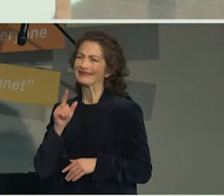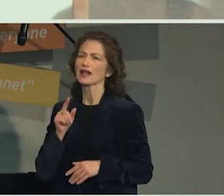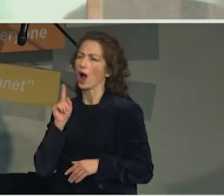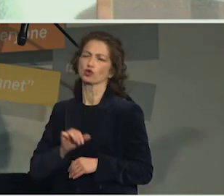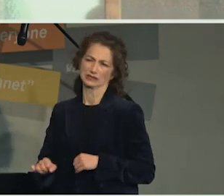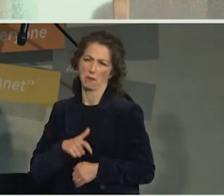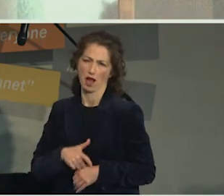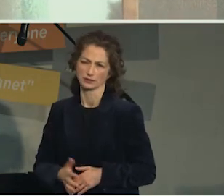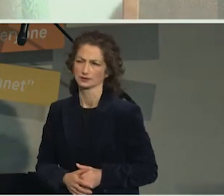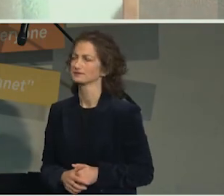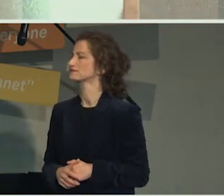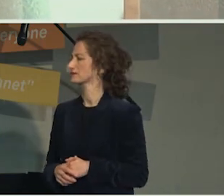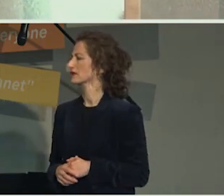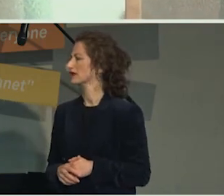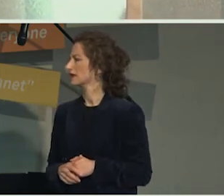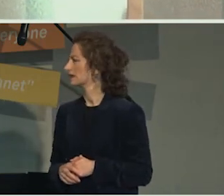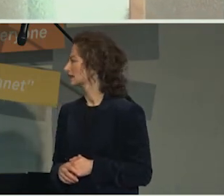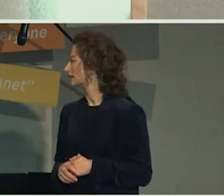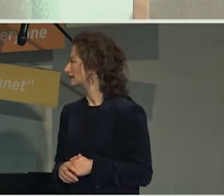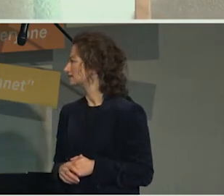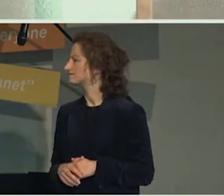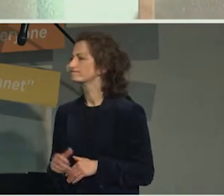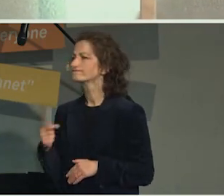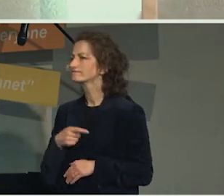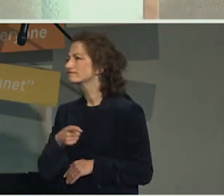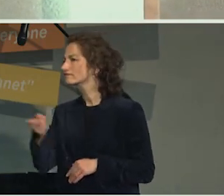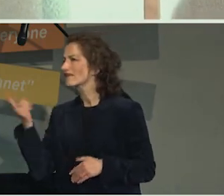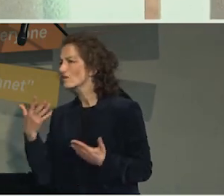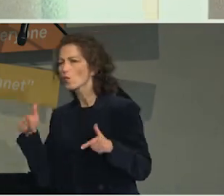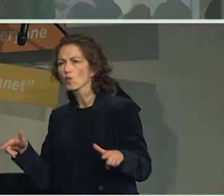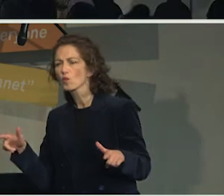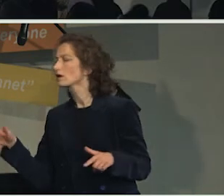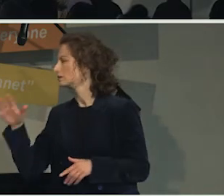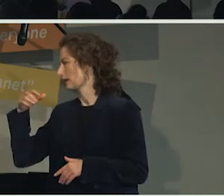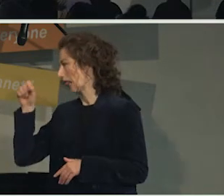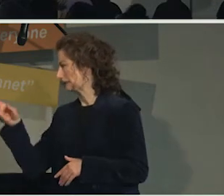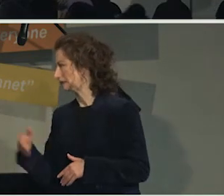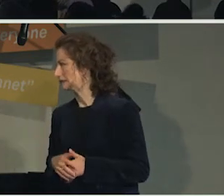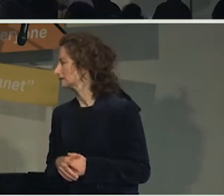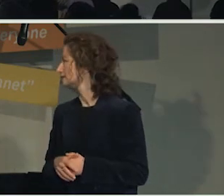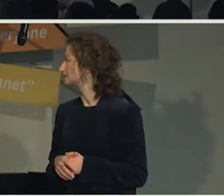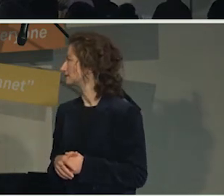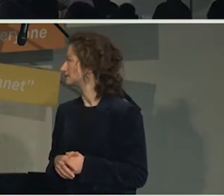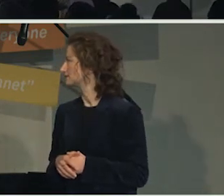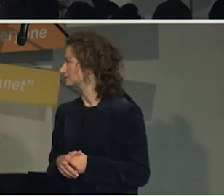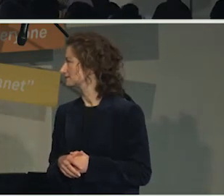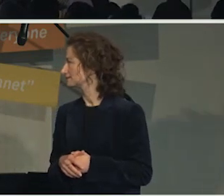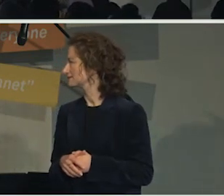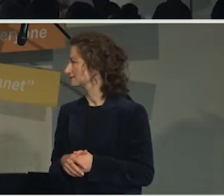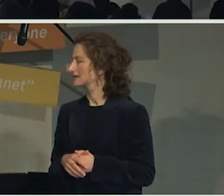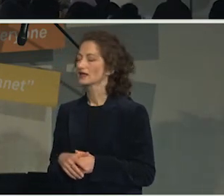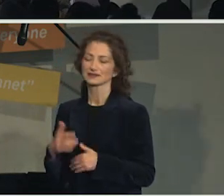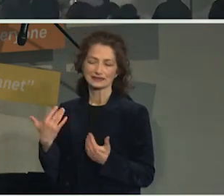But I want to, you guys, where are we all from in the audience? It's exhausting, the question. You're like, oh, my mom, me, my family,